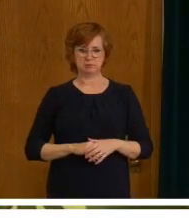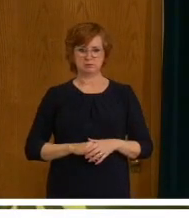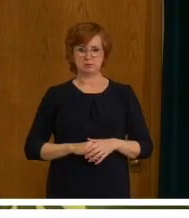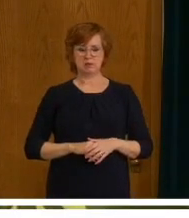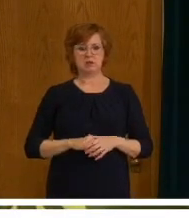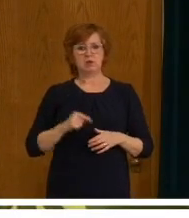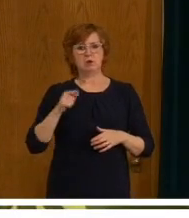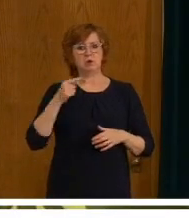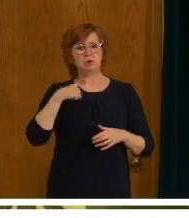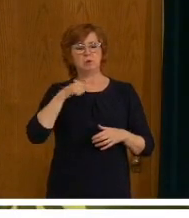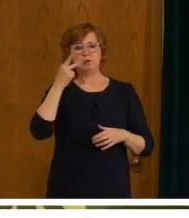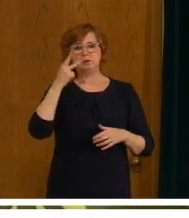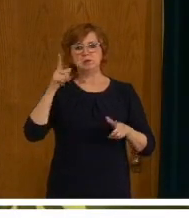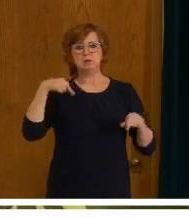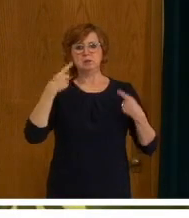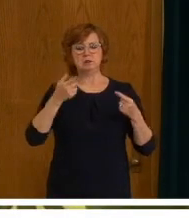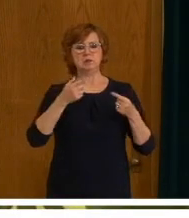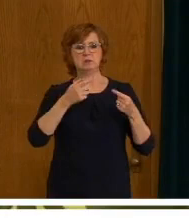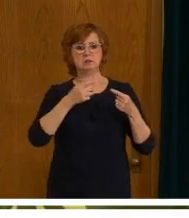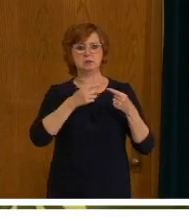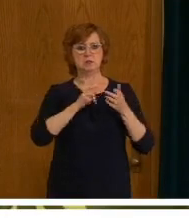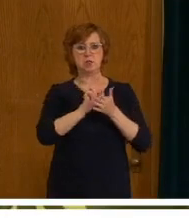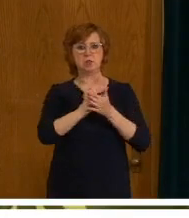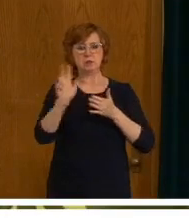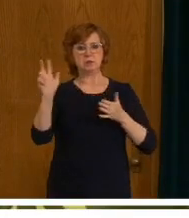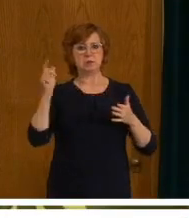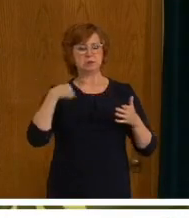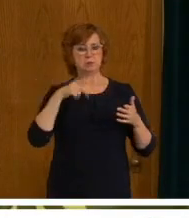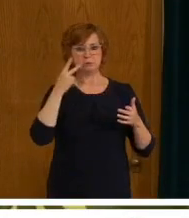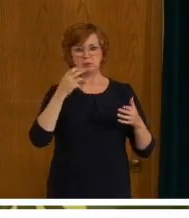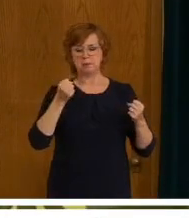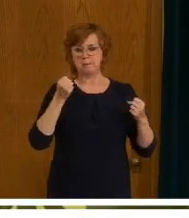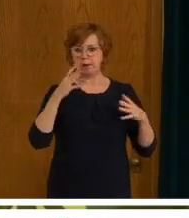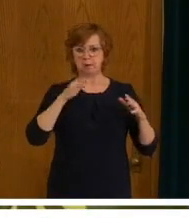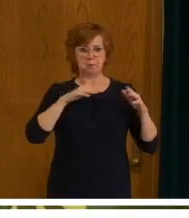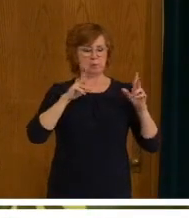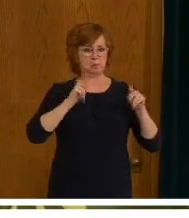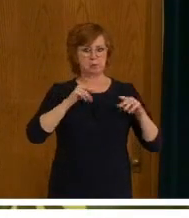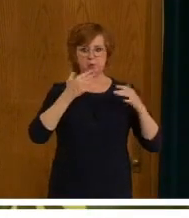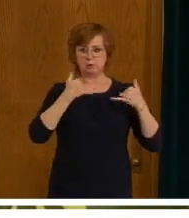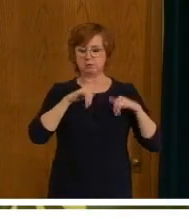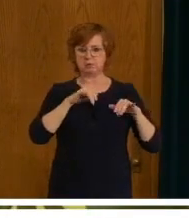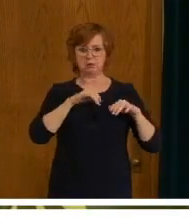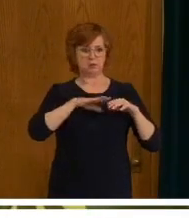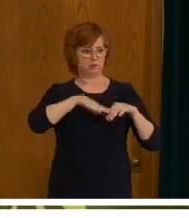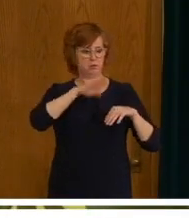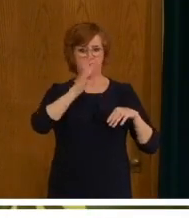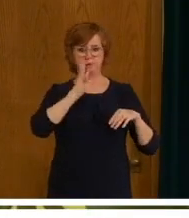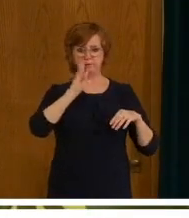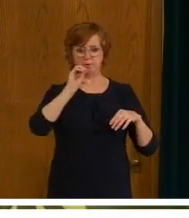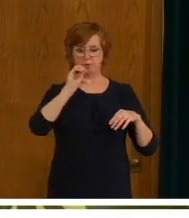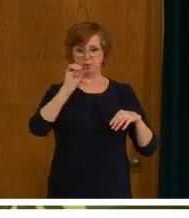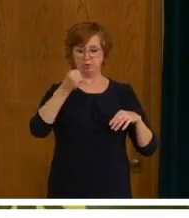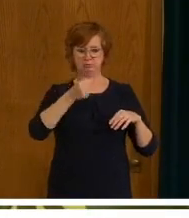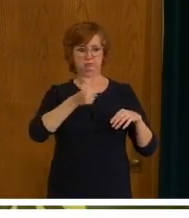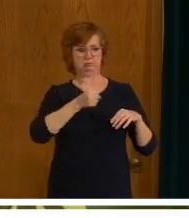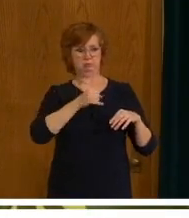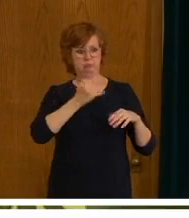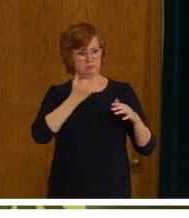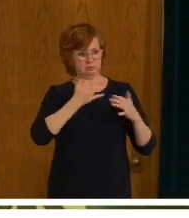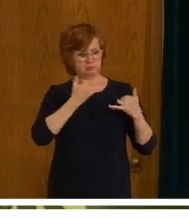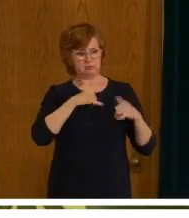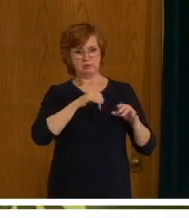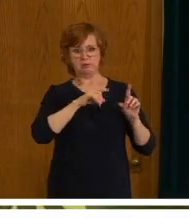age category over the course of the past 3 weeks, between the time we hit the benchmark for phase 1 and when we actually move forward